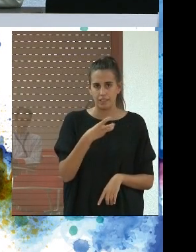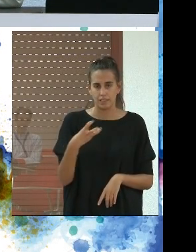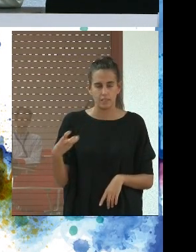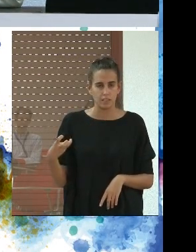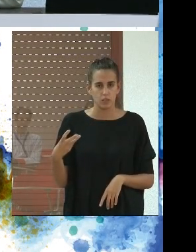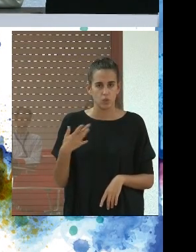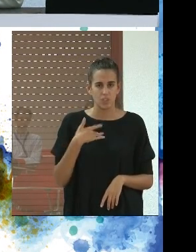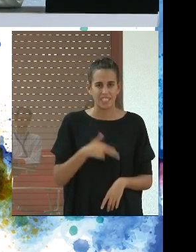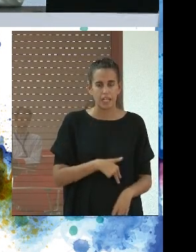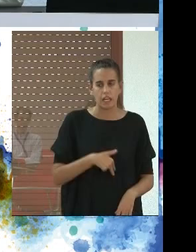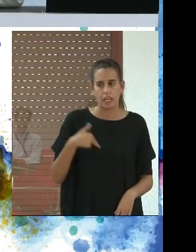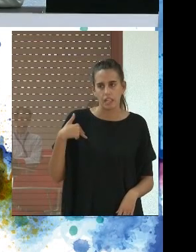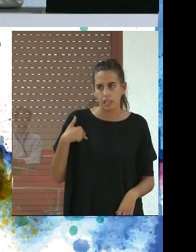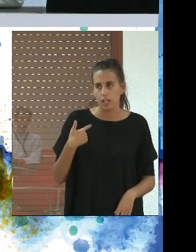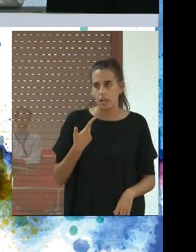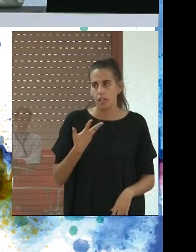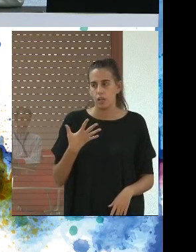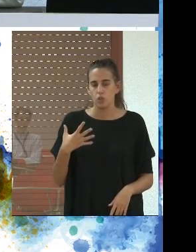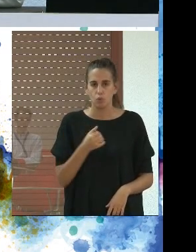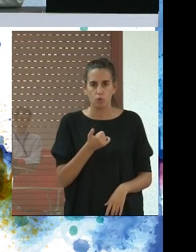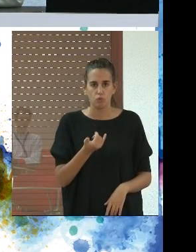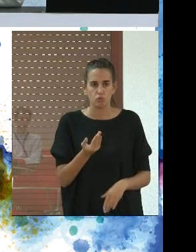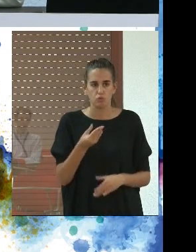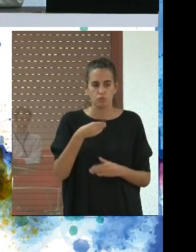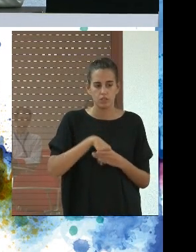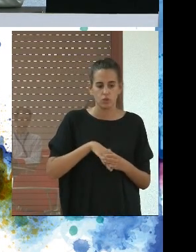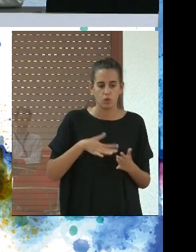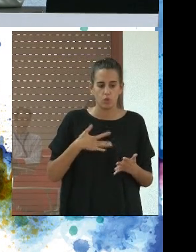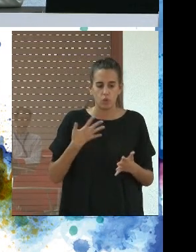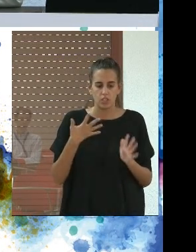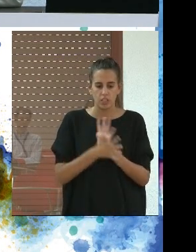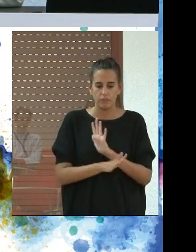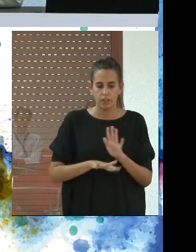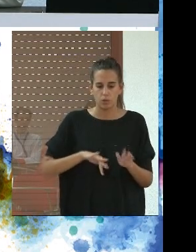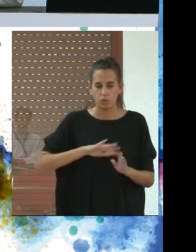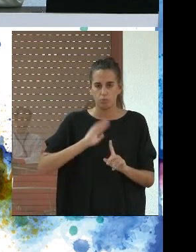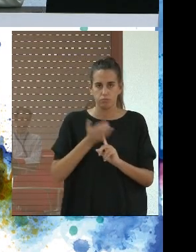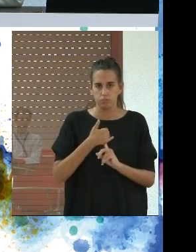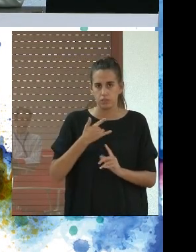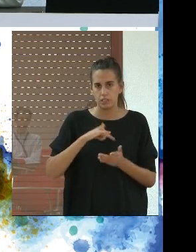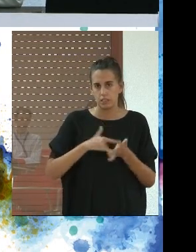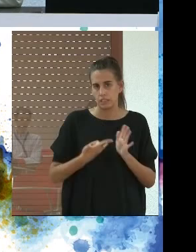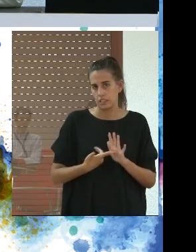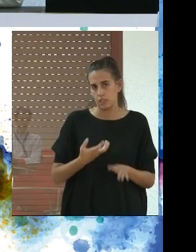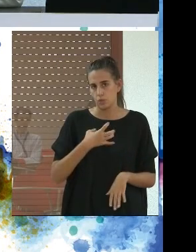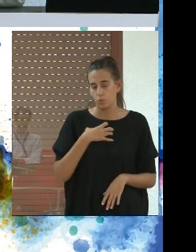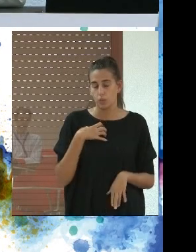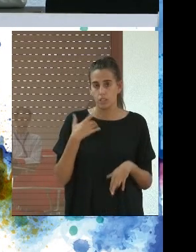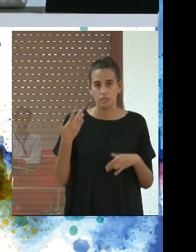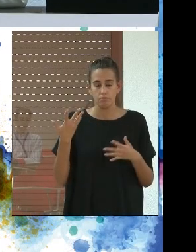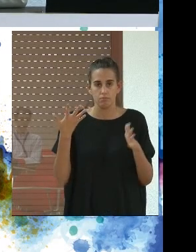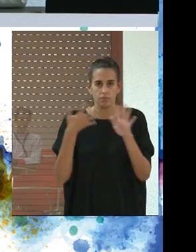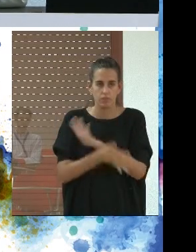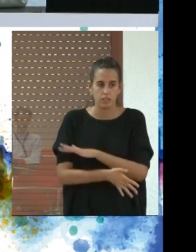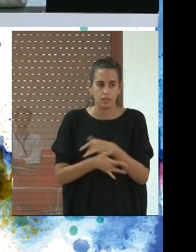cannot do it. These P300 potentials are not of general use. Not everyone has it in a way that can